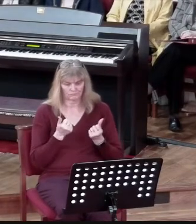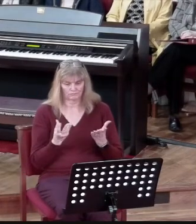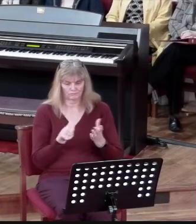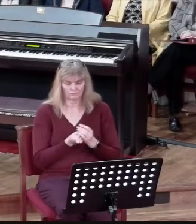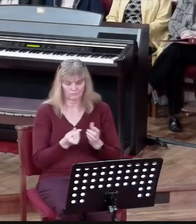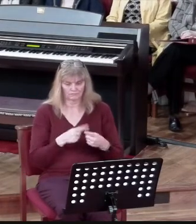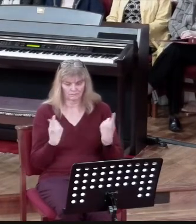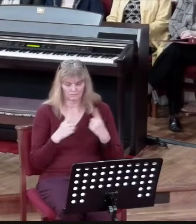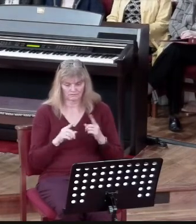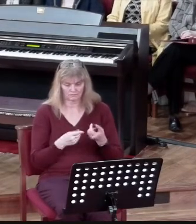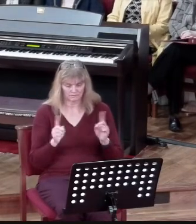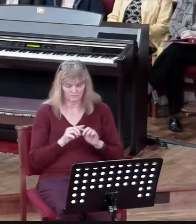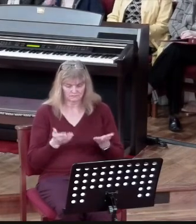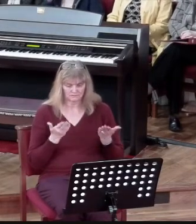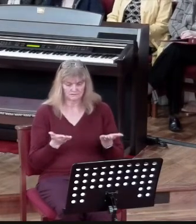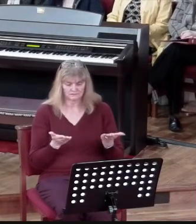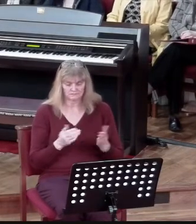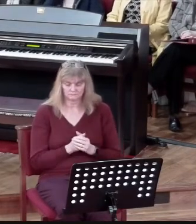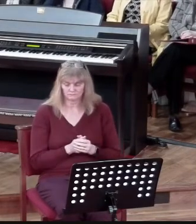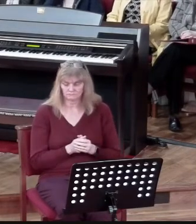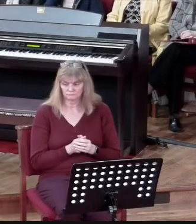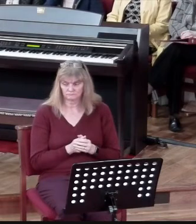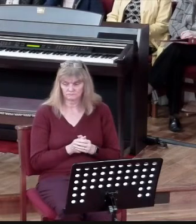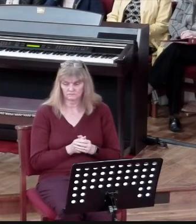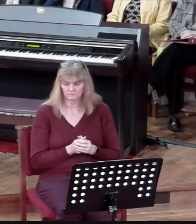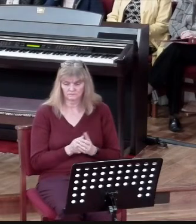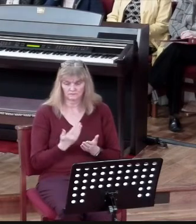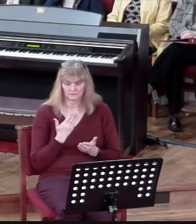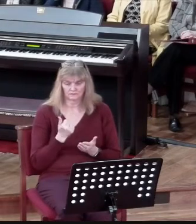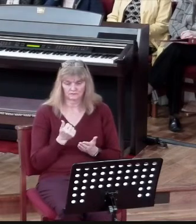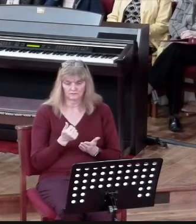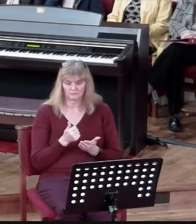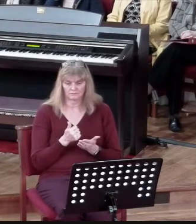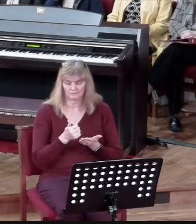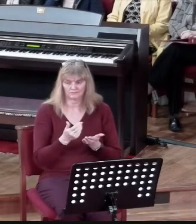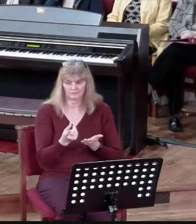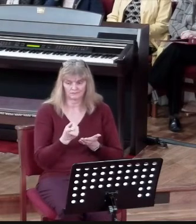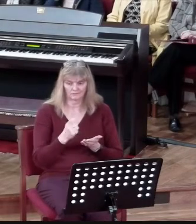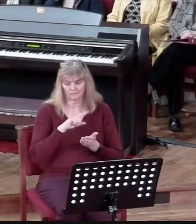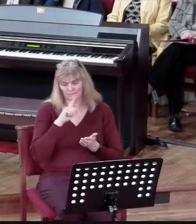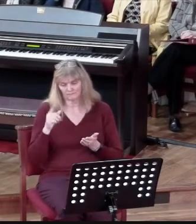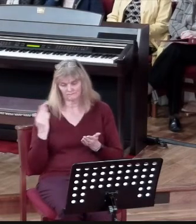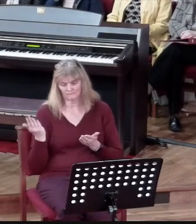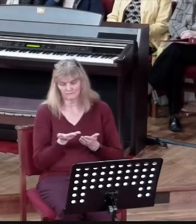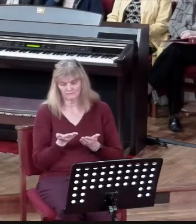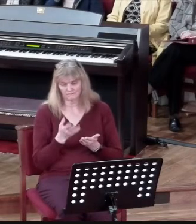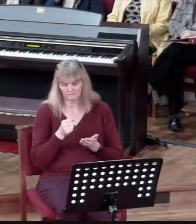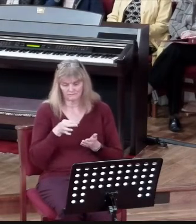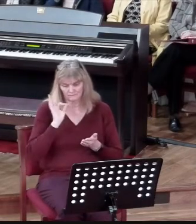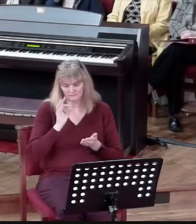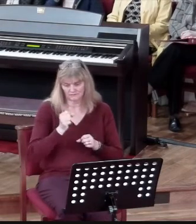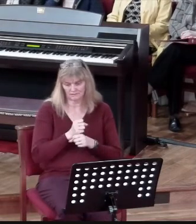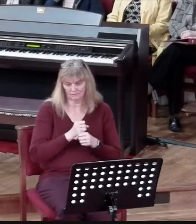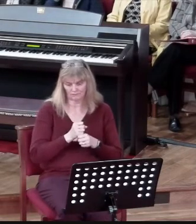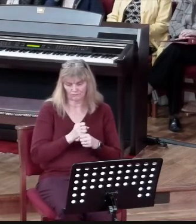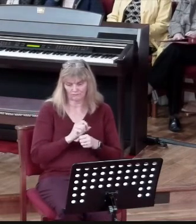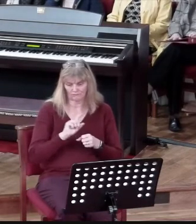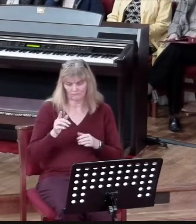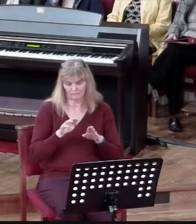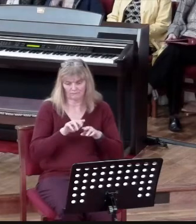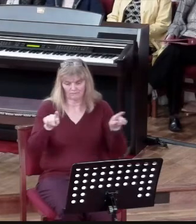morning. Just a couple of notices. Please join us for tea and coffee and fellowship in the large hall at the end of the service